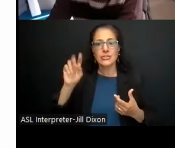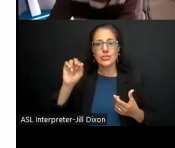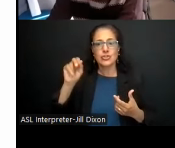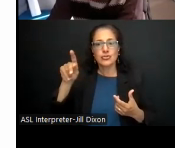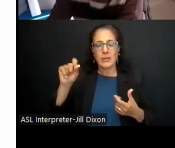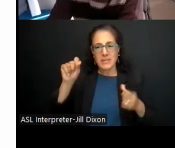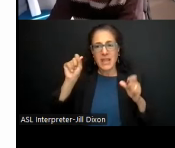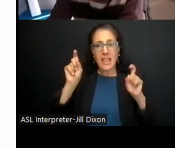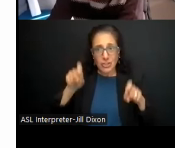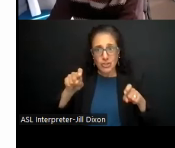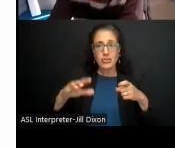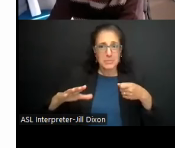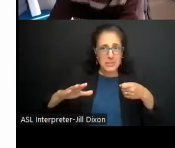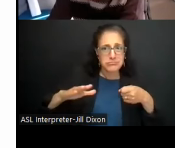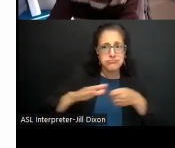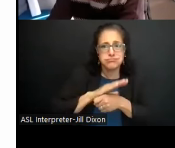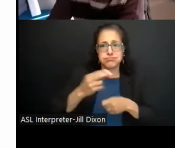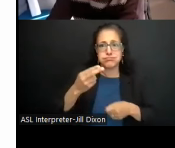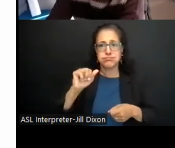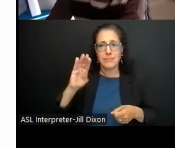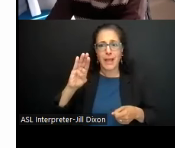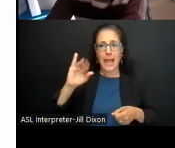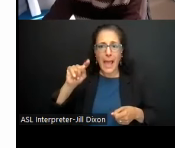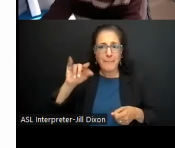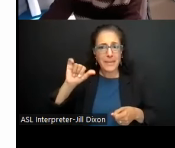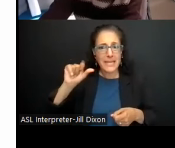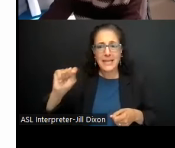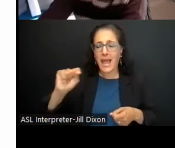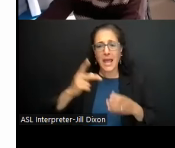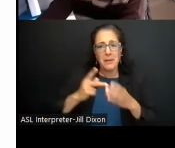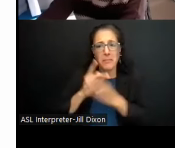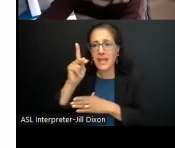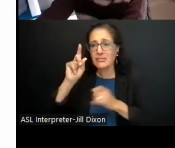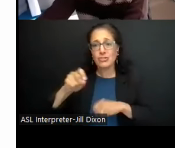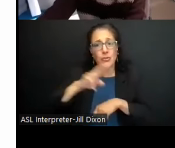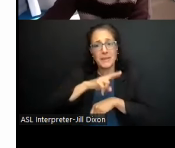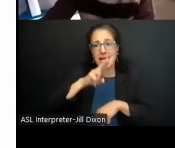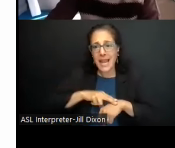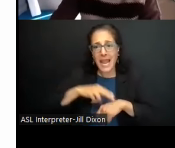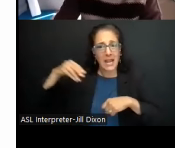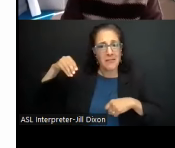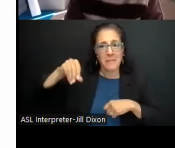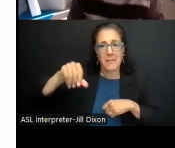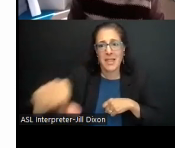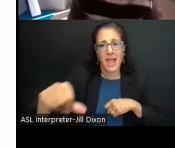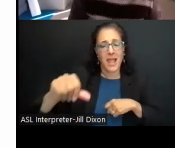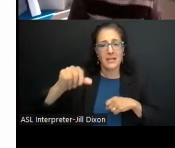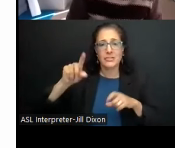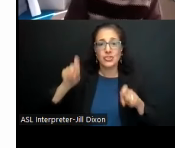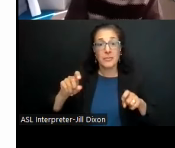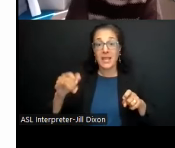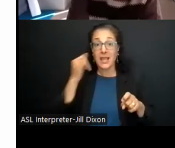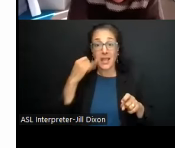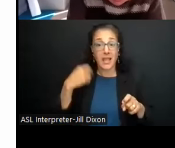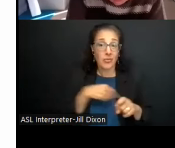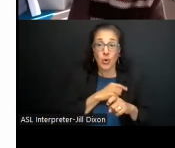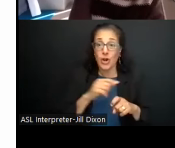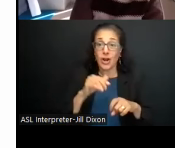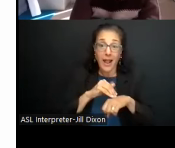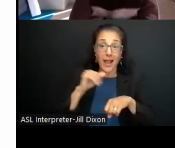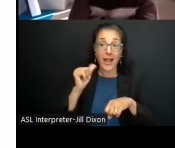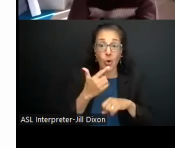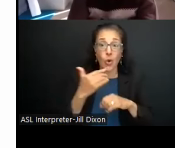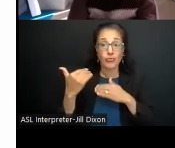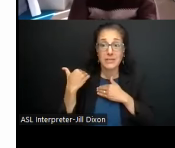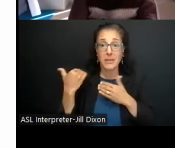be jam-packed with habitat plants. It should all be full of native plantings. if we're at all responsible. I